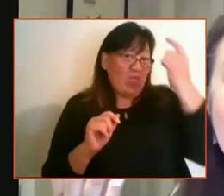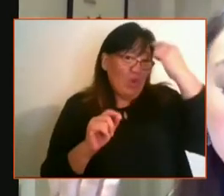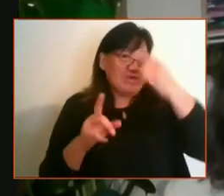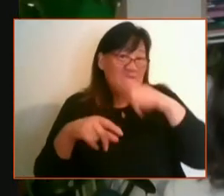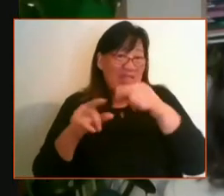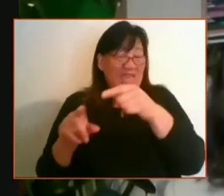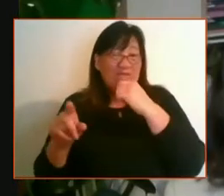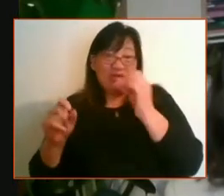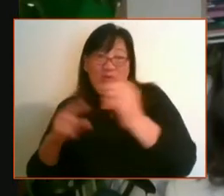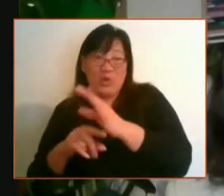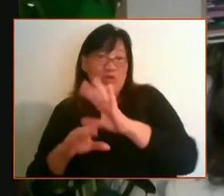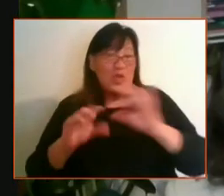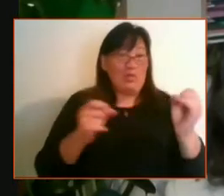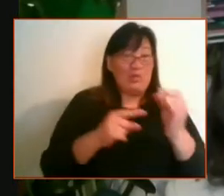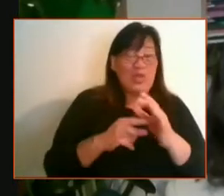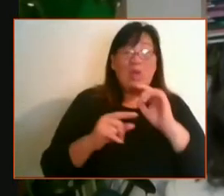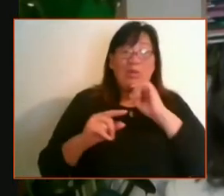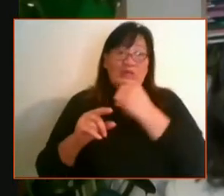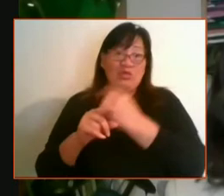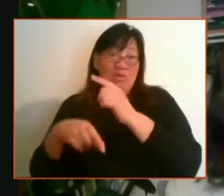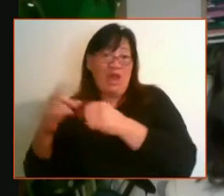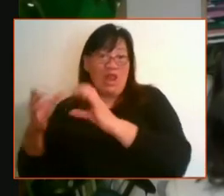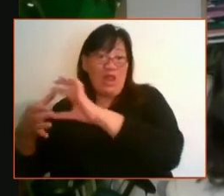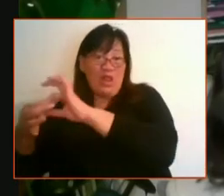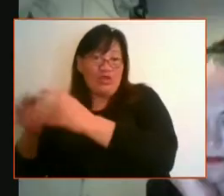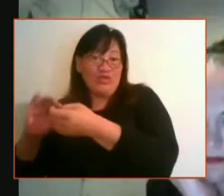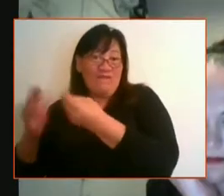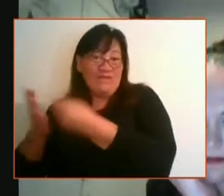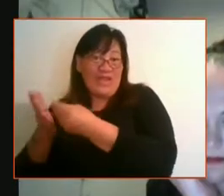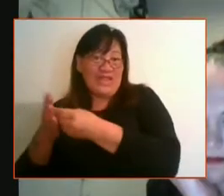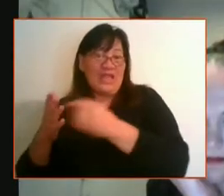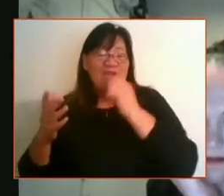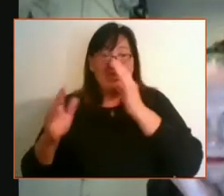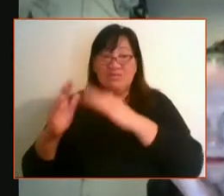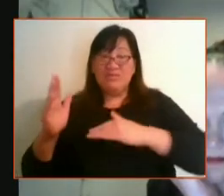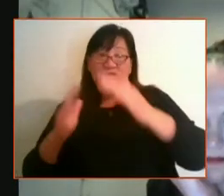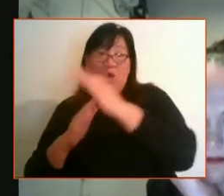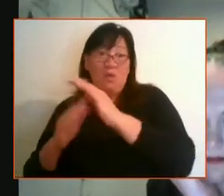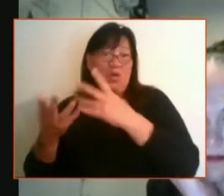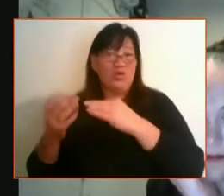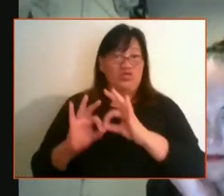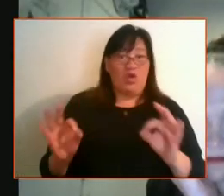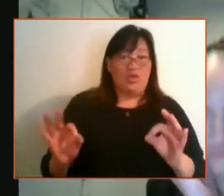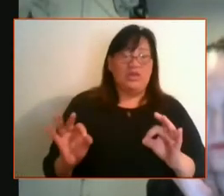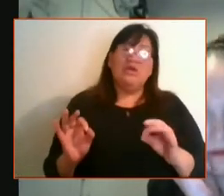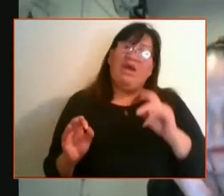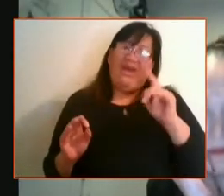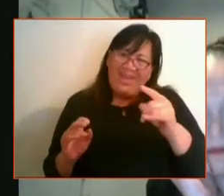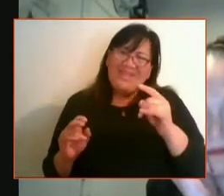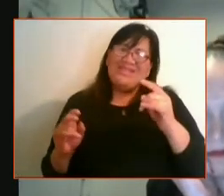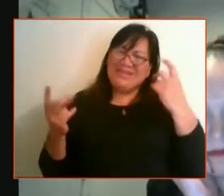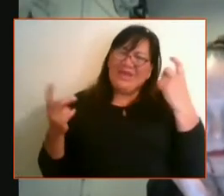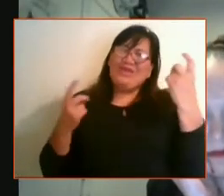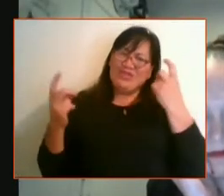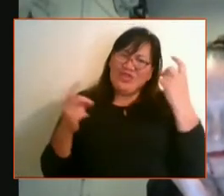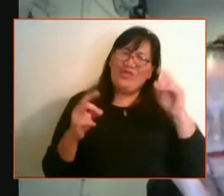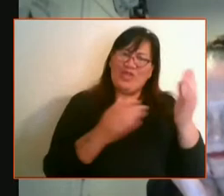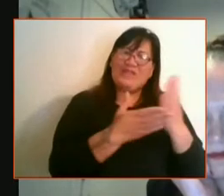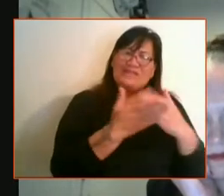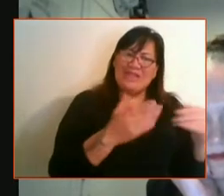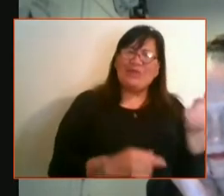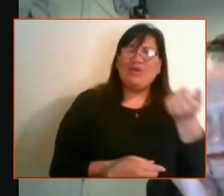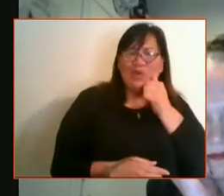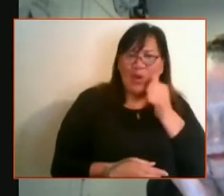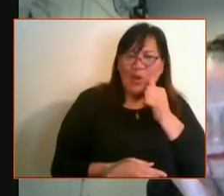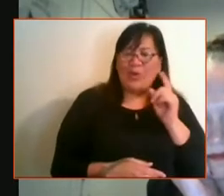important that lotteries funding is, or how top of mind it is. It is certainly an issue of concern for the sector. We know that much.